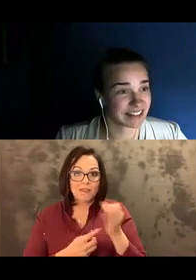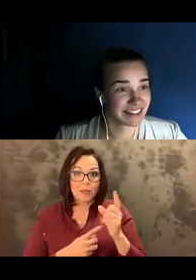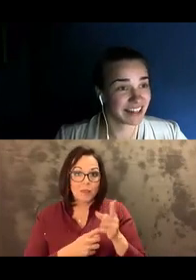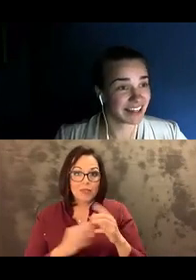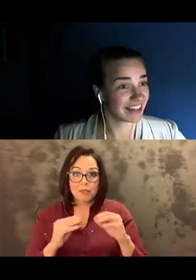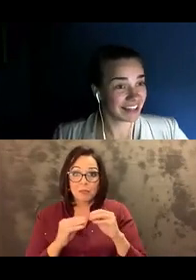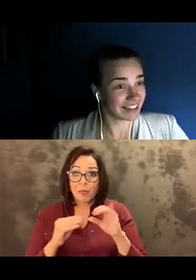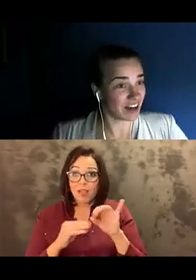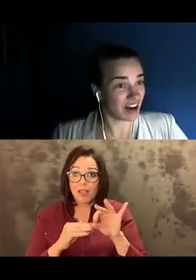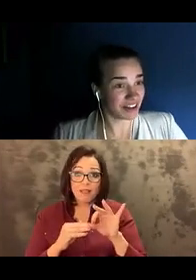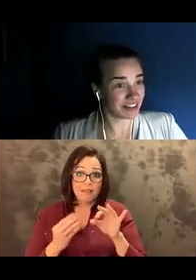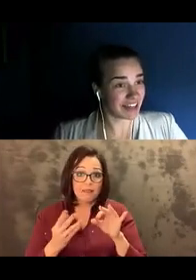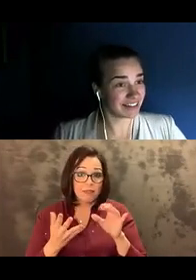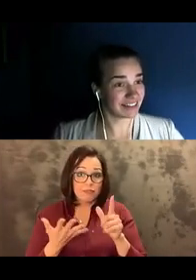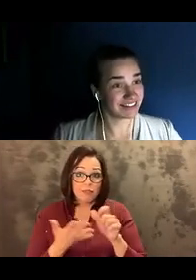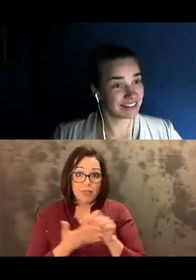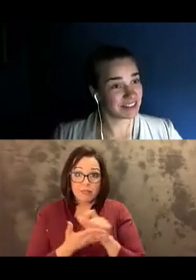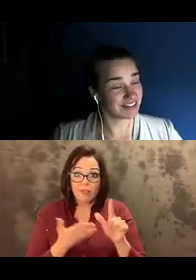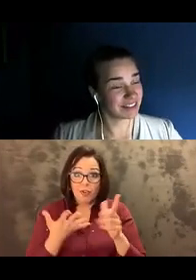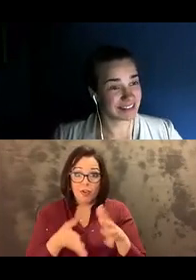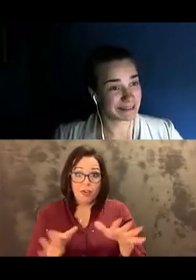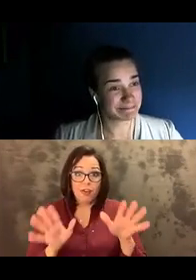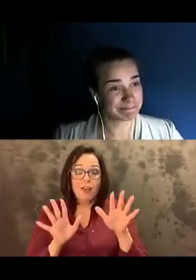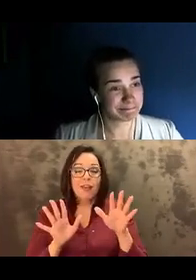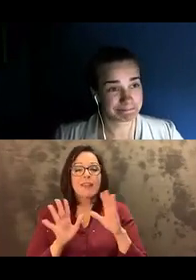is all that,